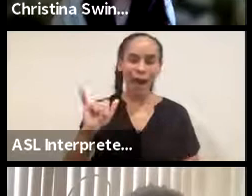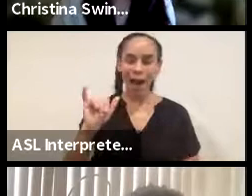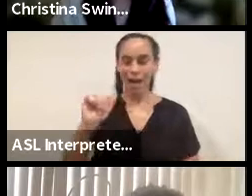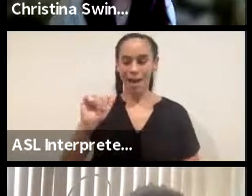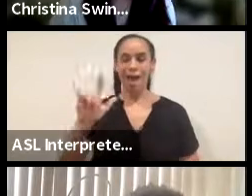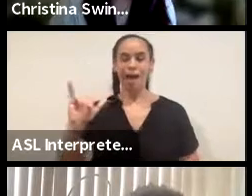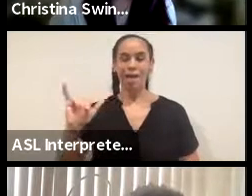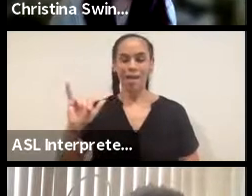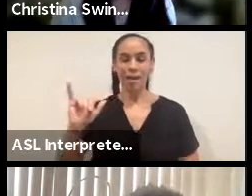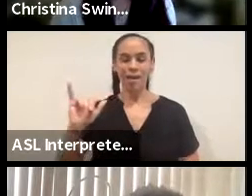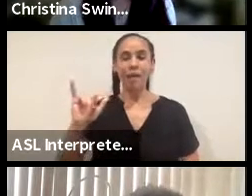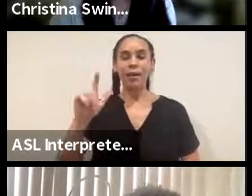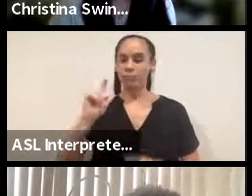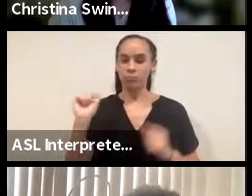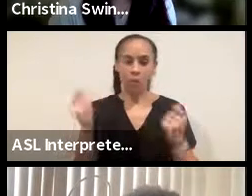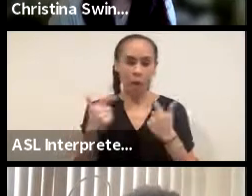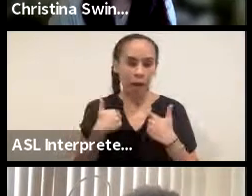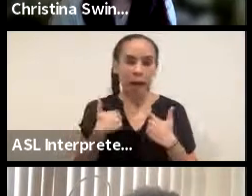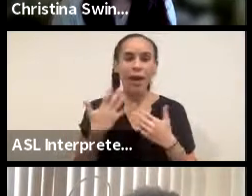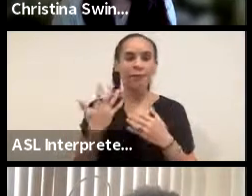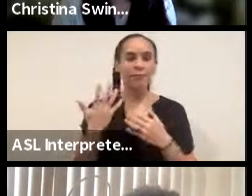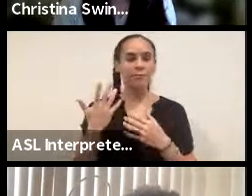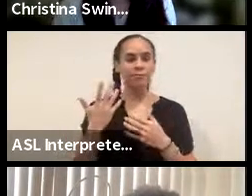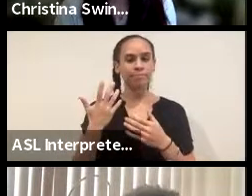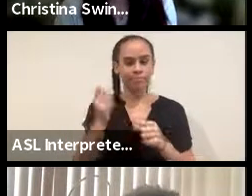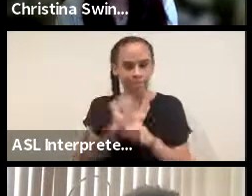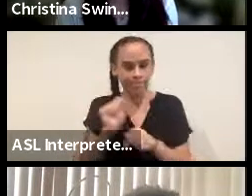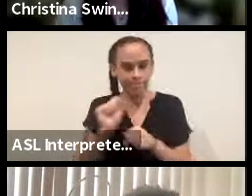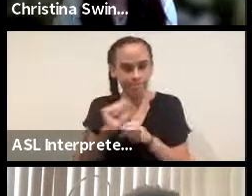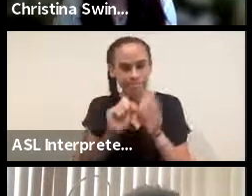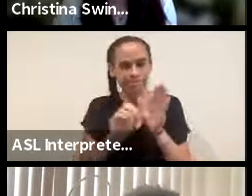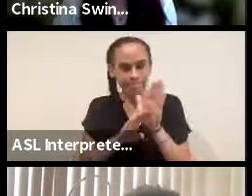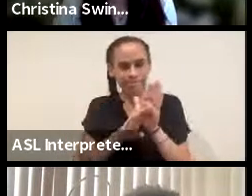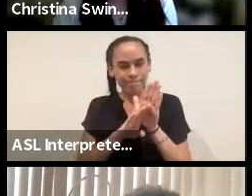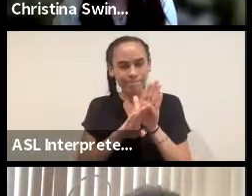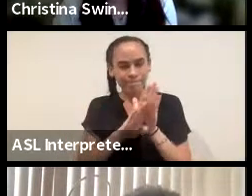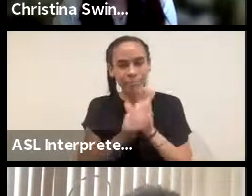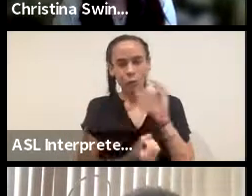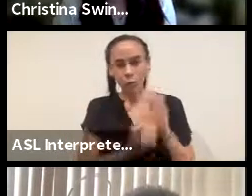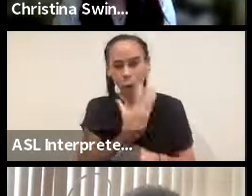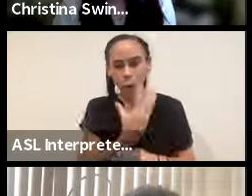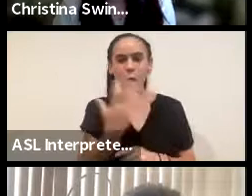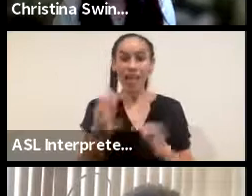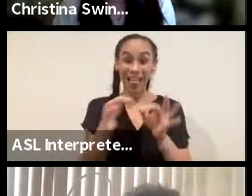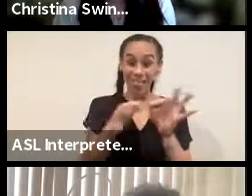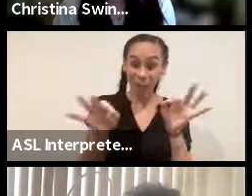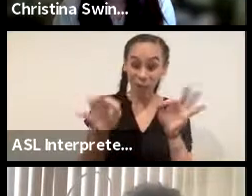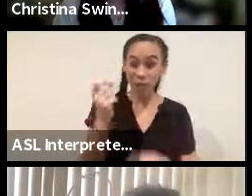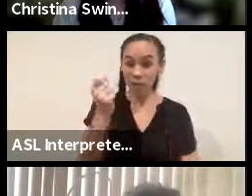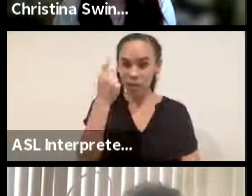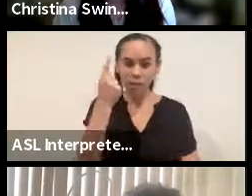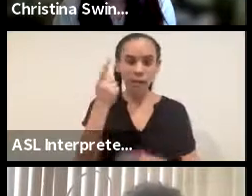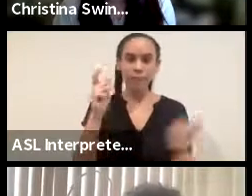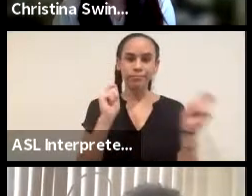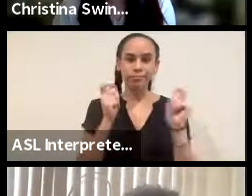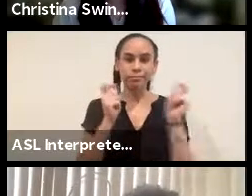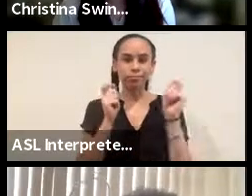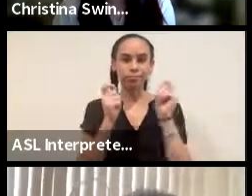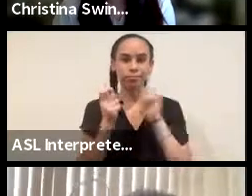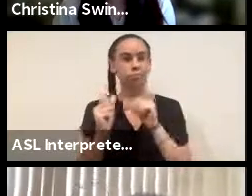and it's a continuous journey. So, and also the language and understanding is constantly evolving too.